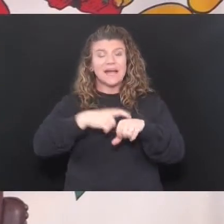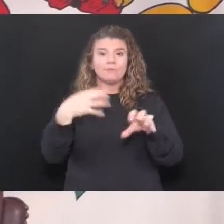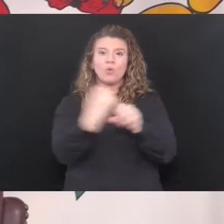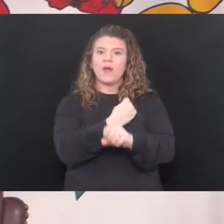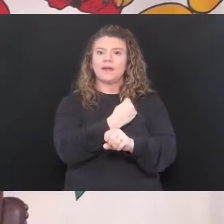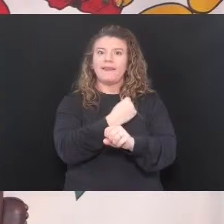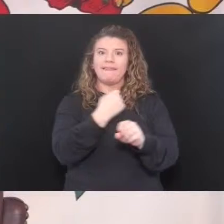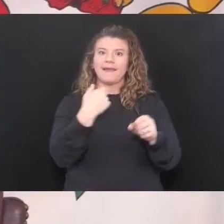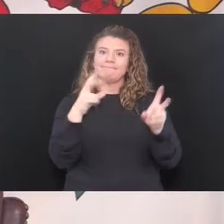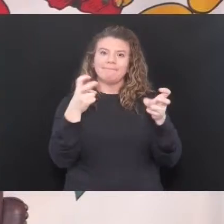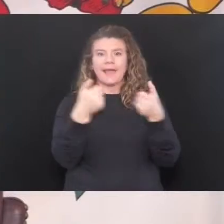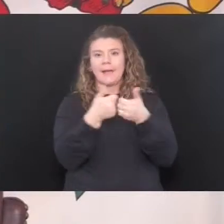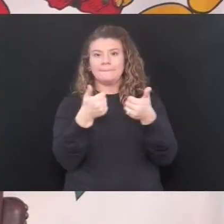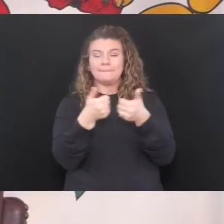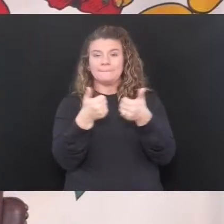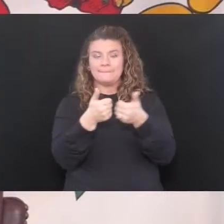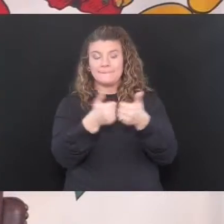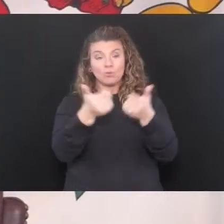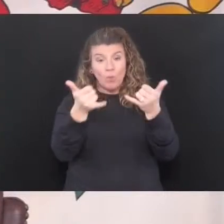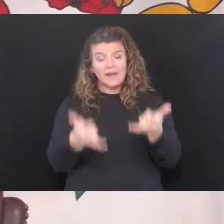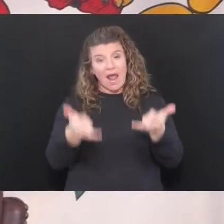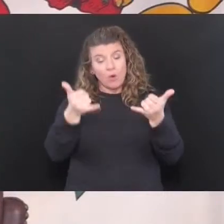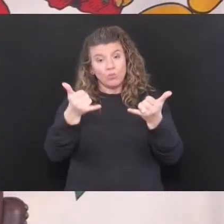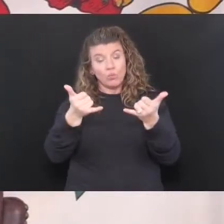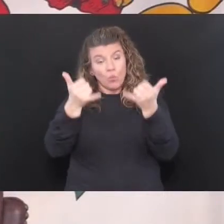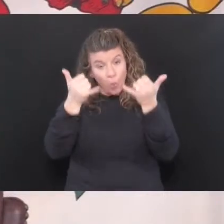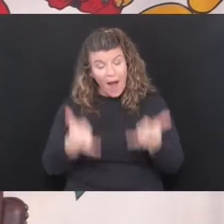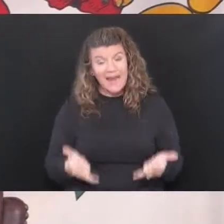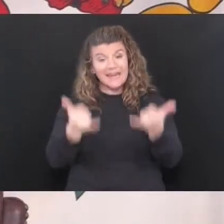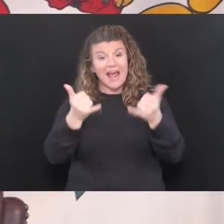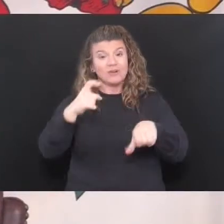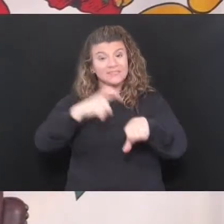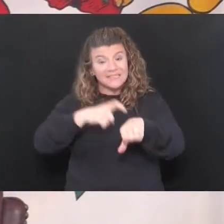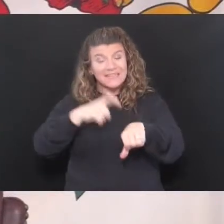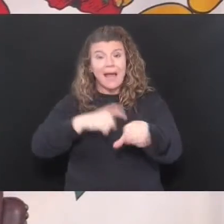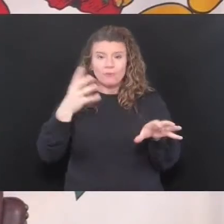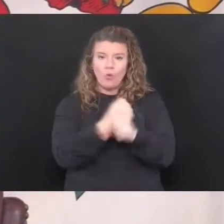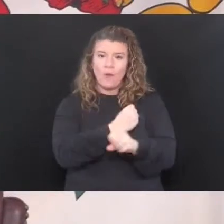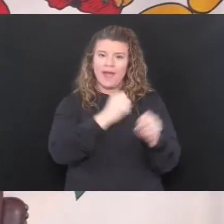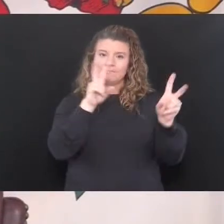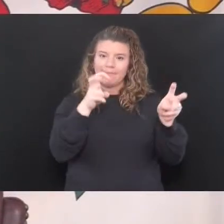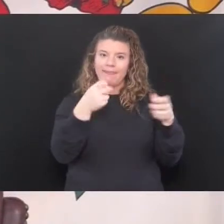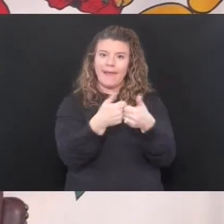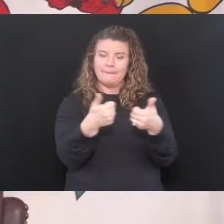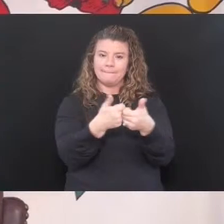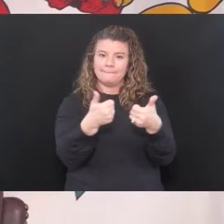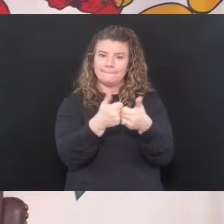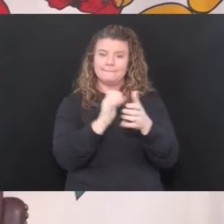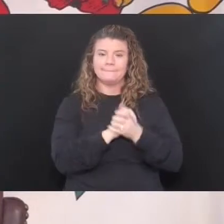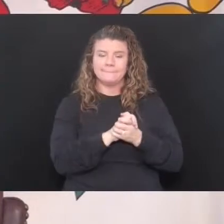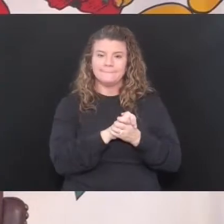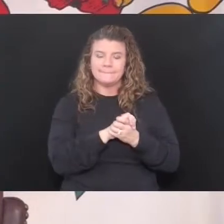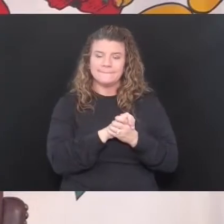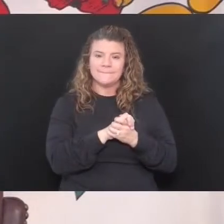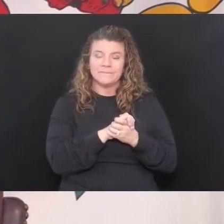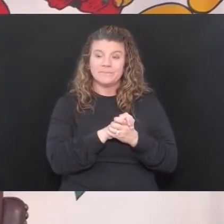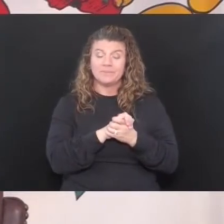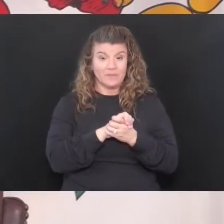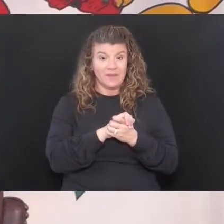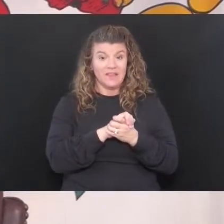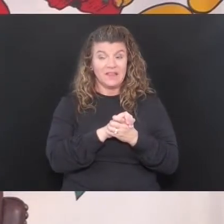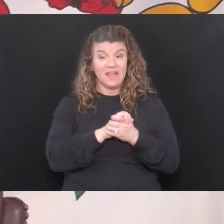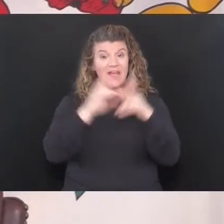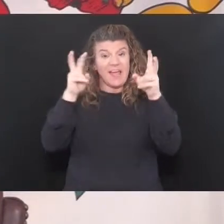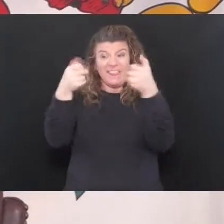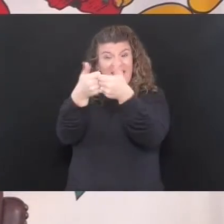right now. Right now. Right now is the time to win the game. You know, the game's ours